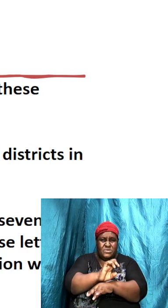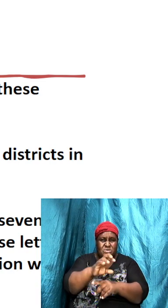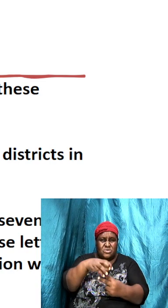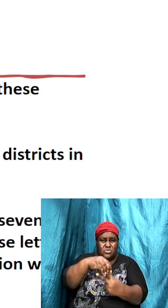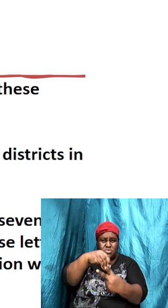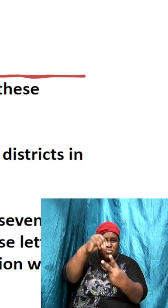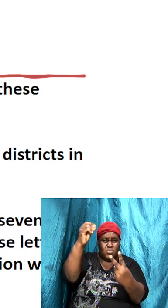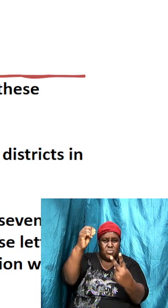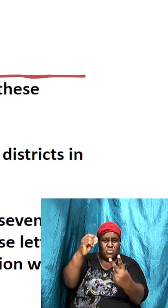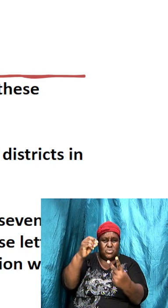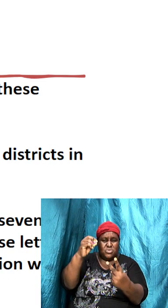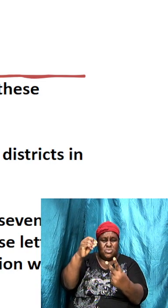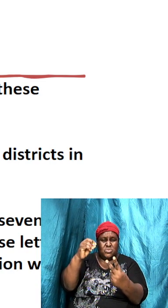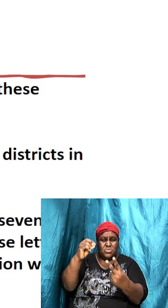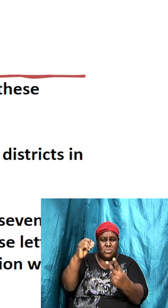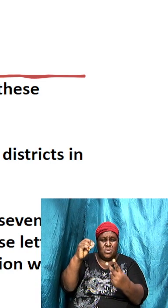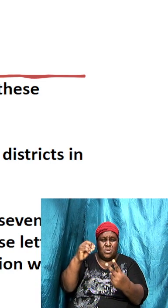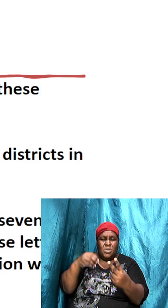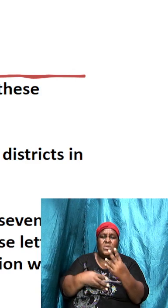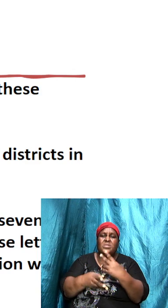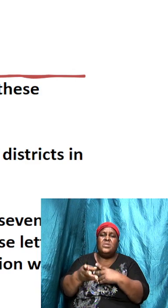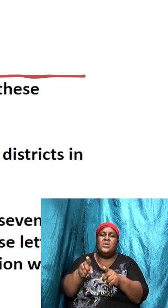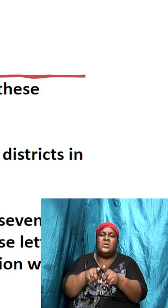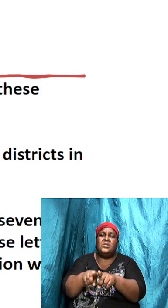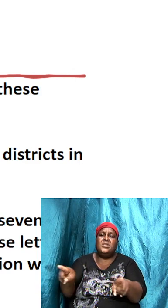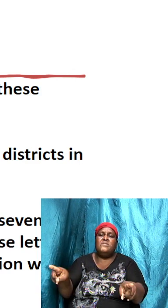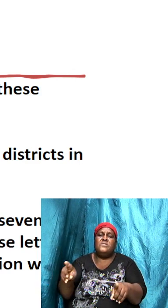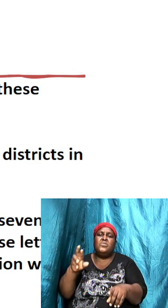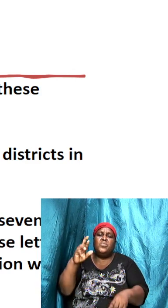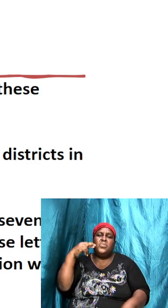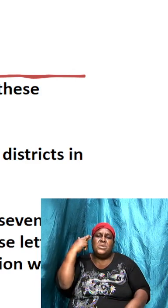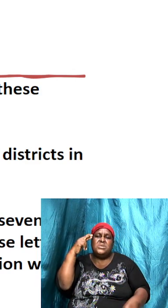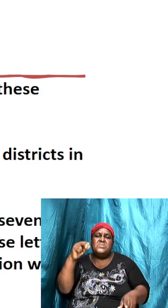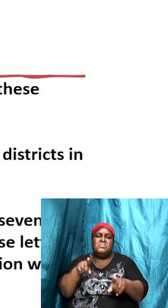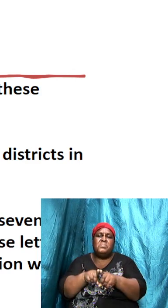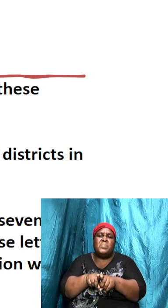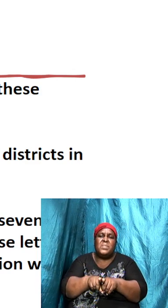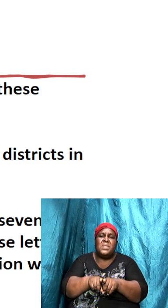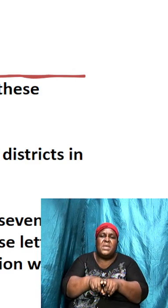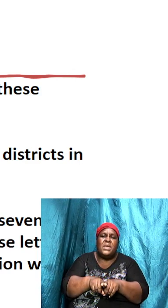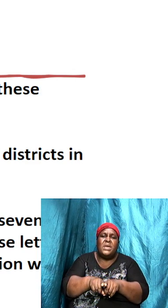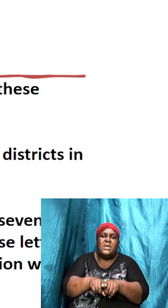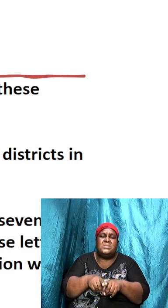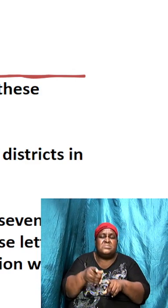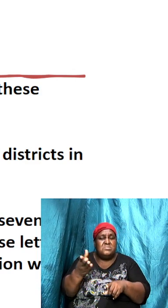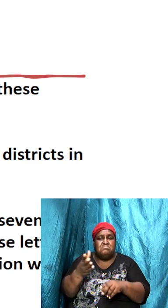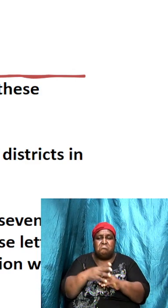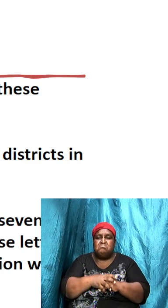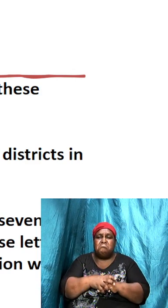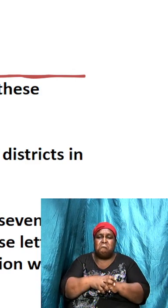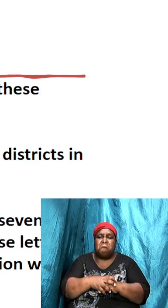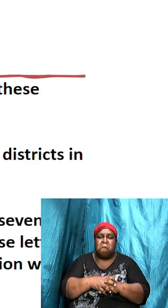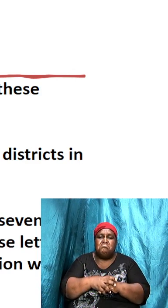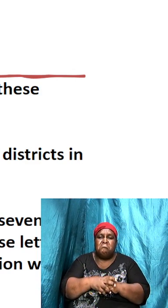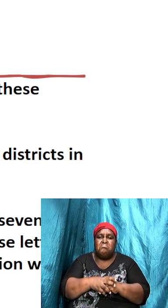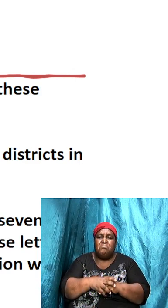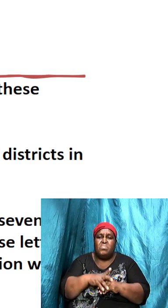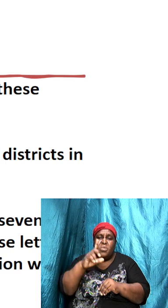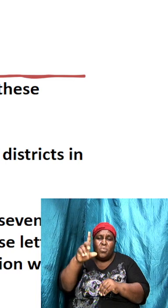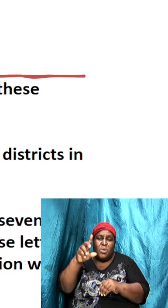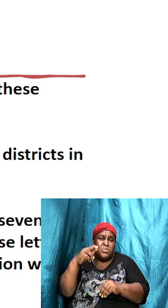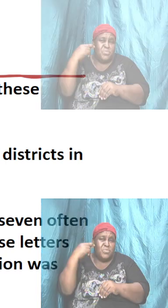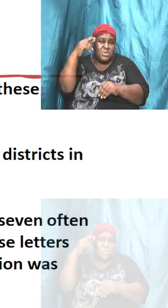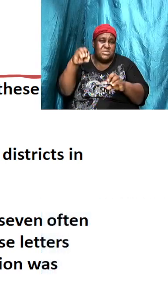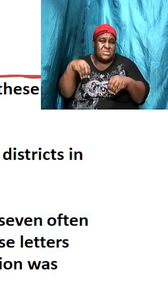There are differing reasons as to that, but there's one of the reasons